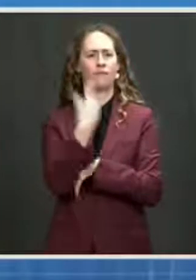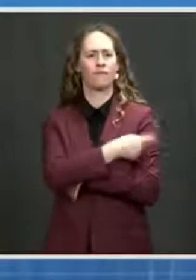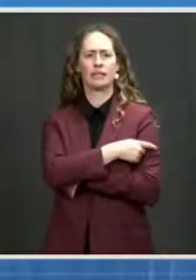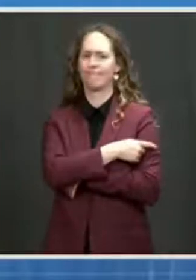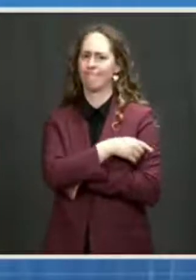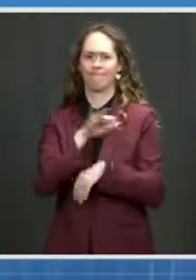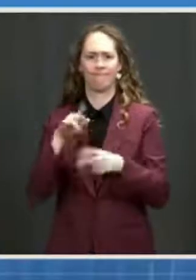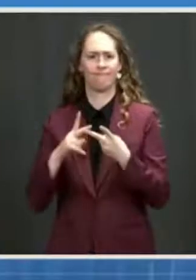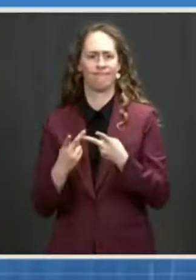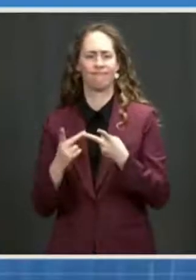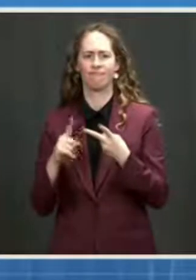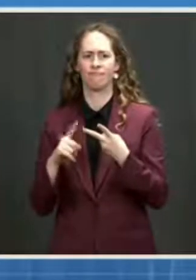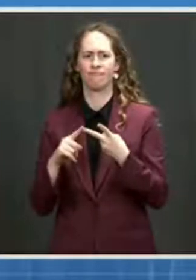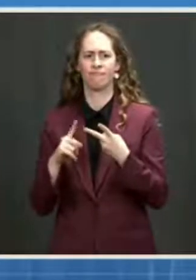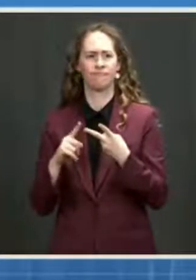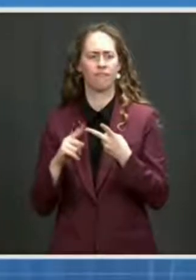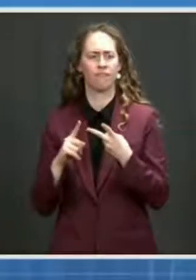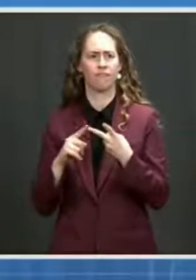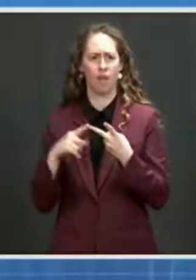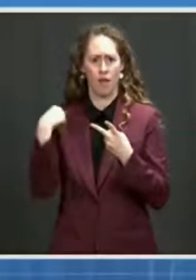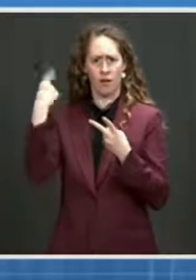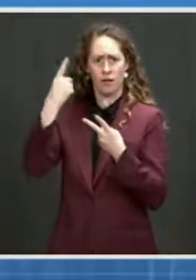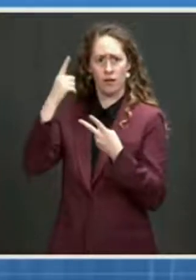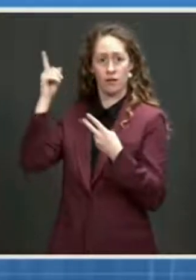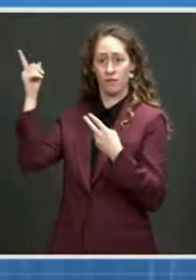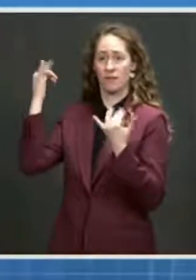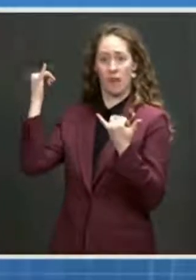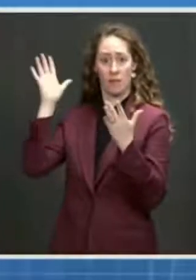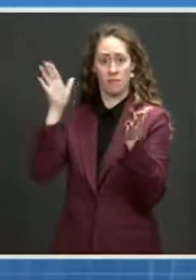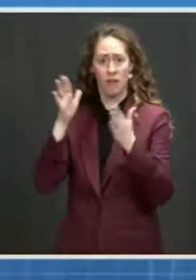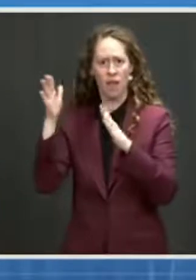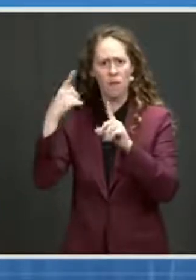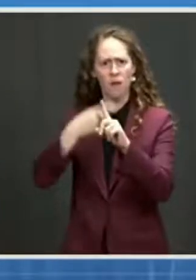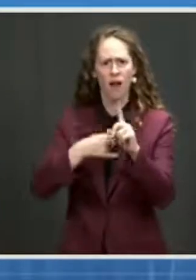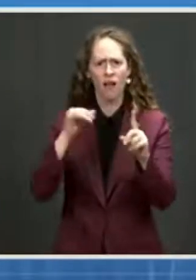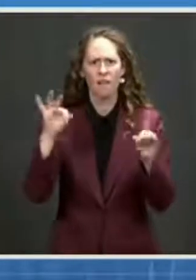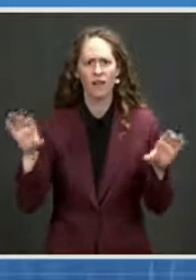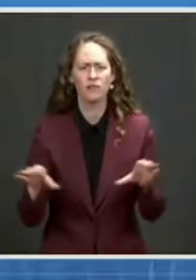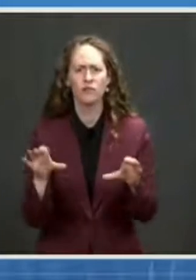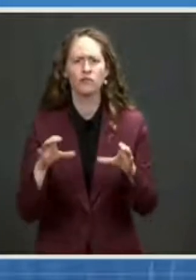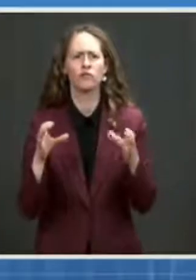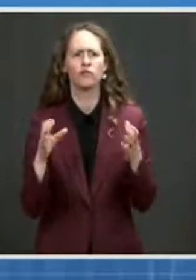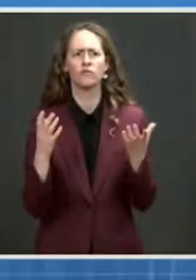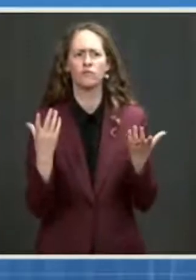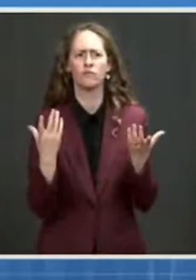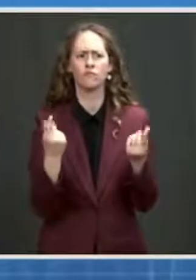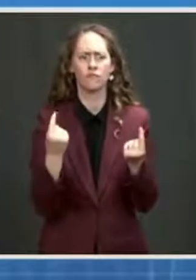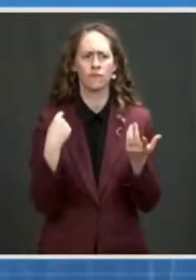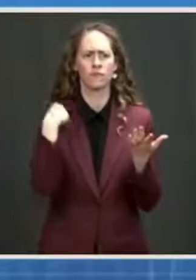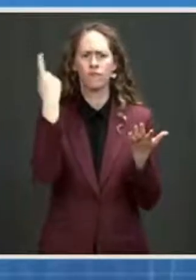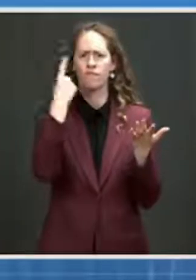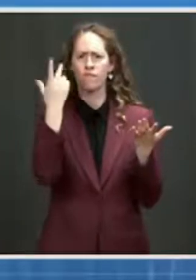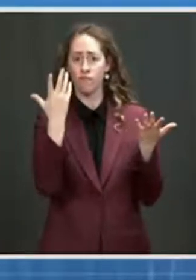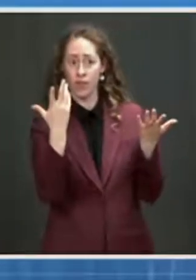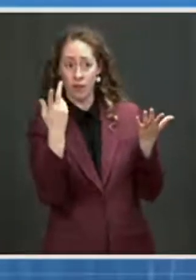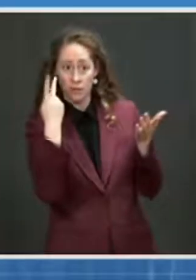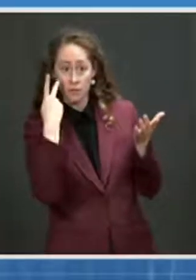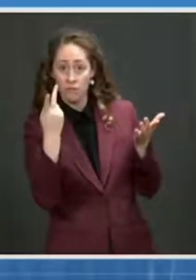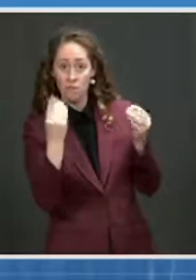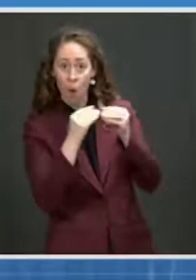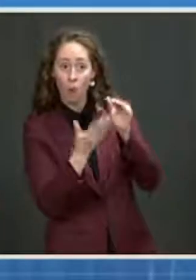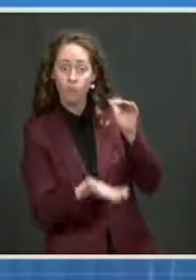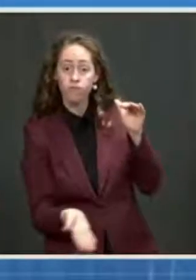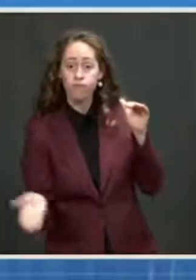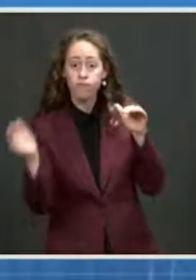that correlating now? What is the response that you are seeing? And the second part to that is, I hear what you're doing with employers. Is